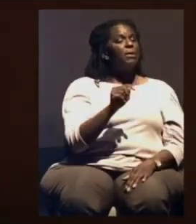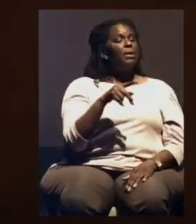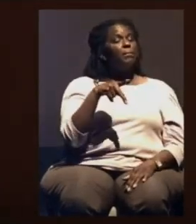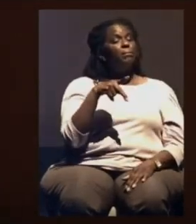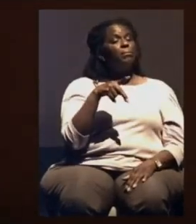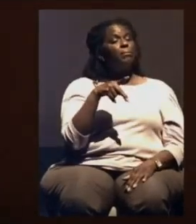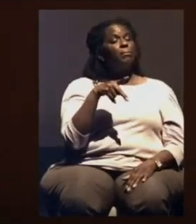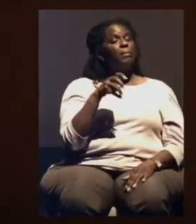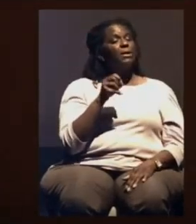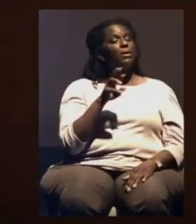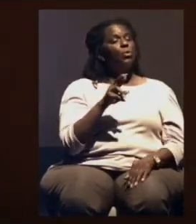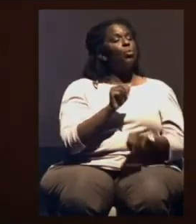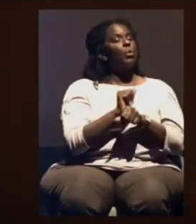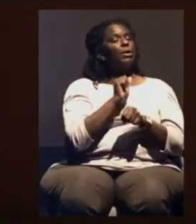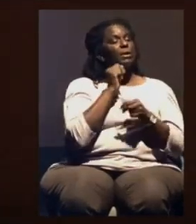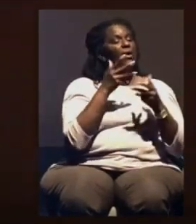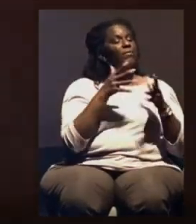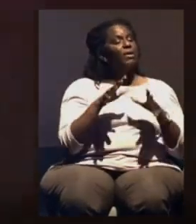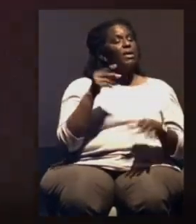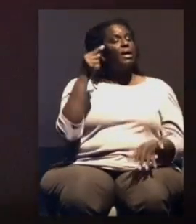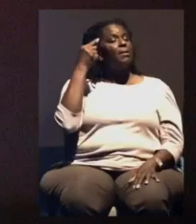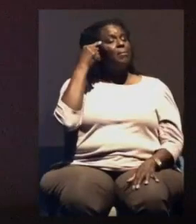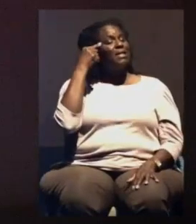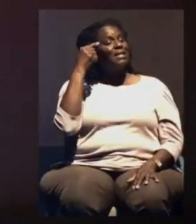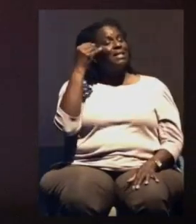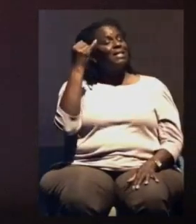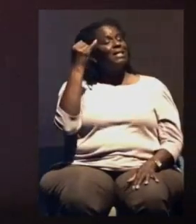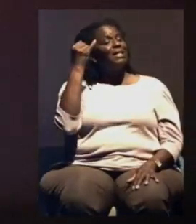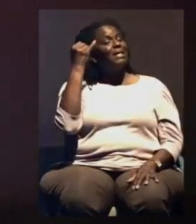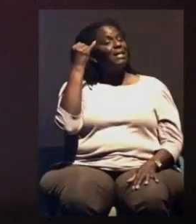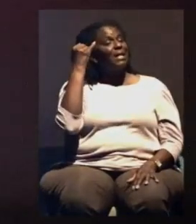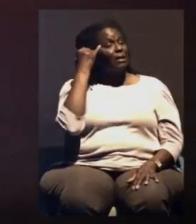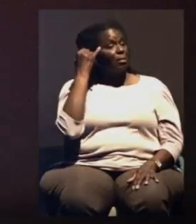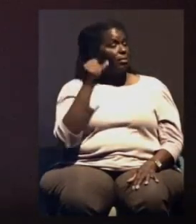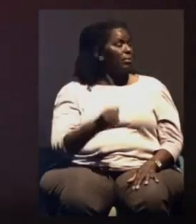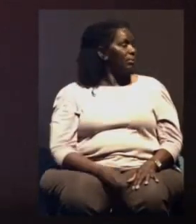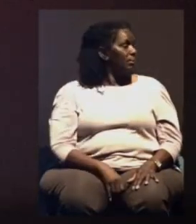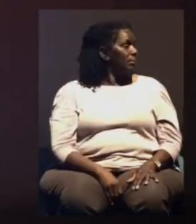done. Peter is mentally ill.